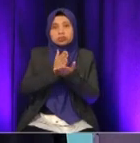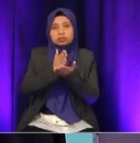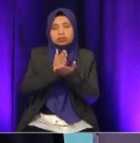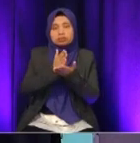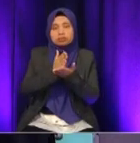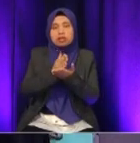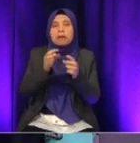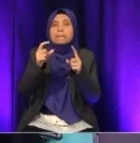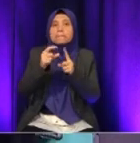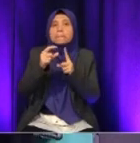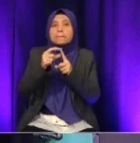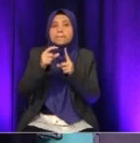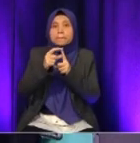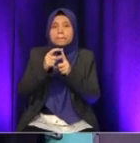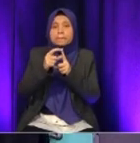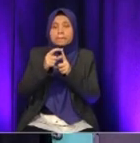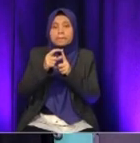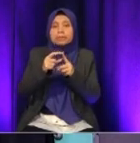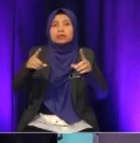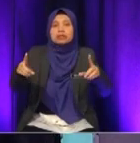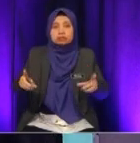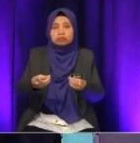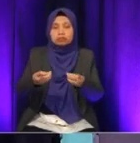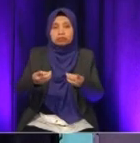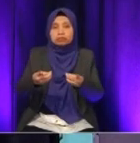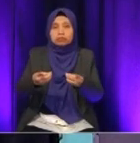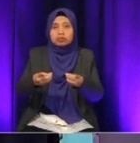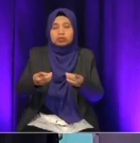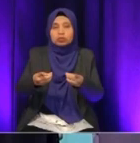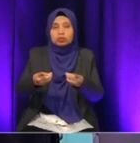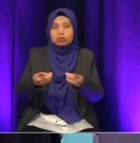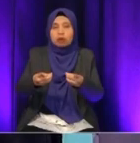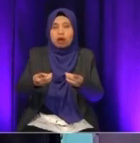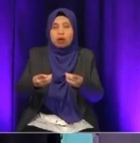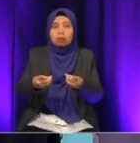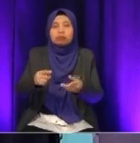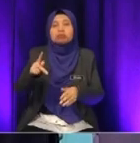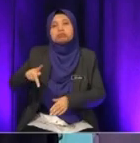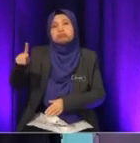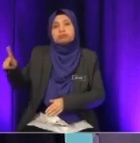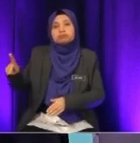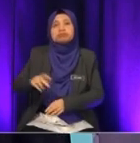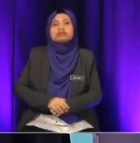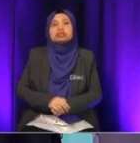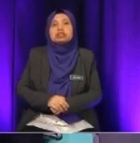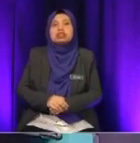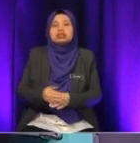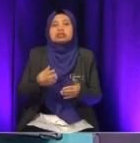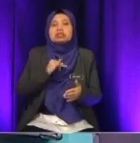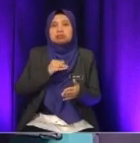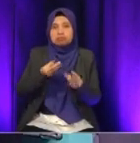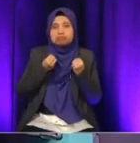word search puzzle. Okay. So we are going to ask our pupils to identify the words related to volunteering. Okay, can I have a